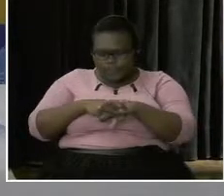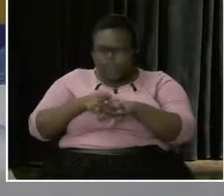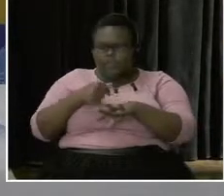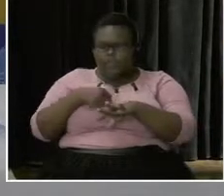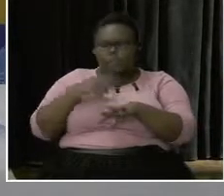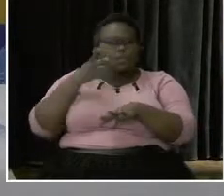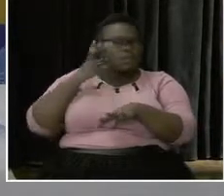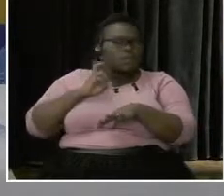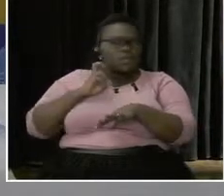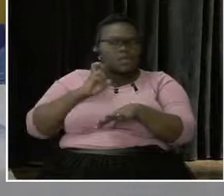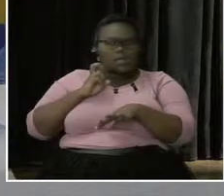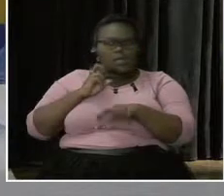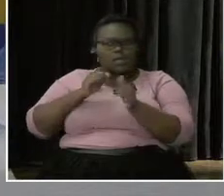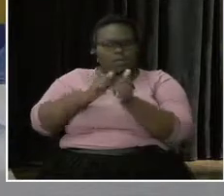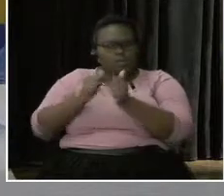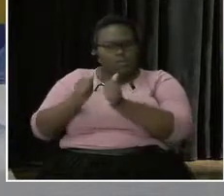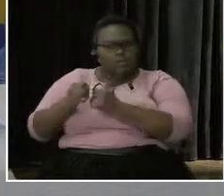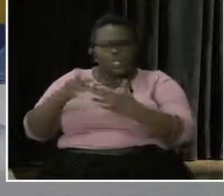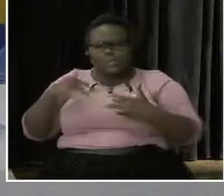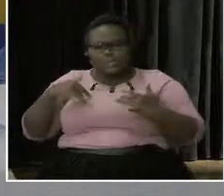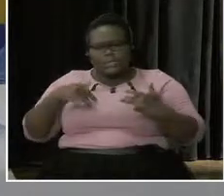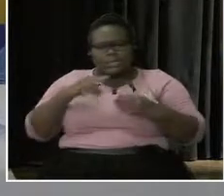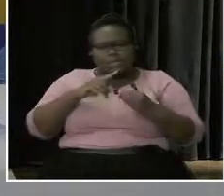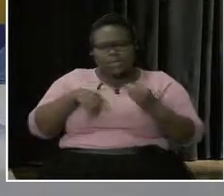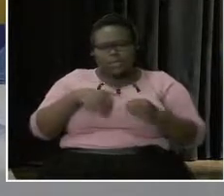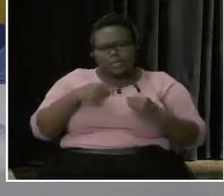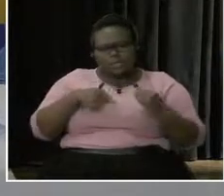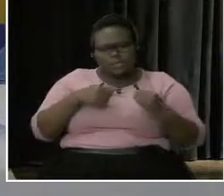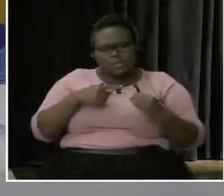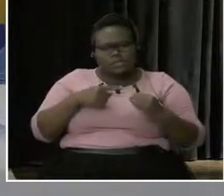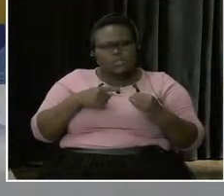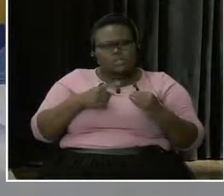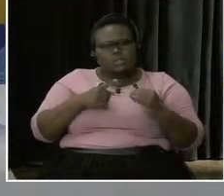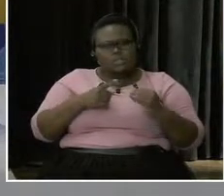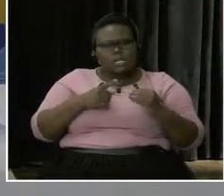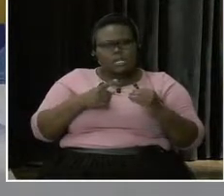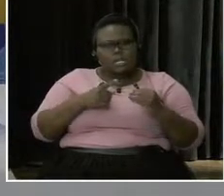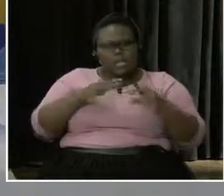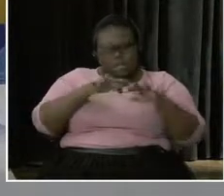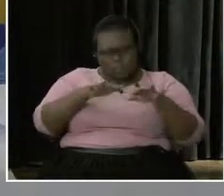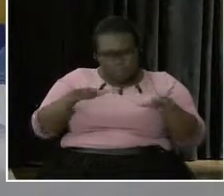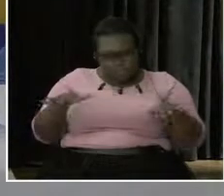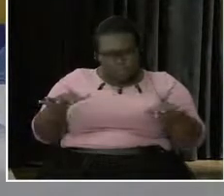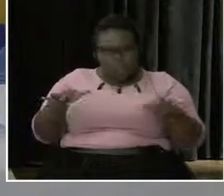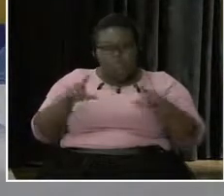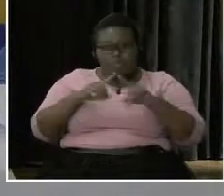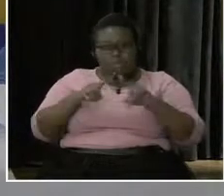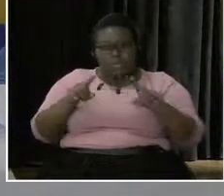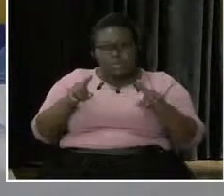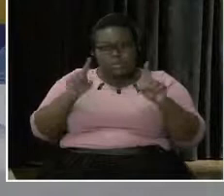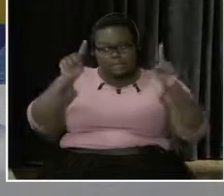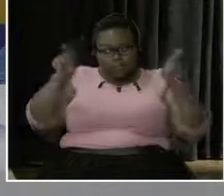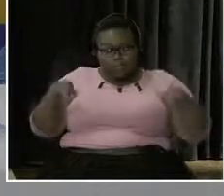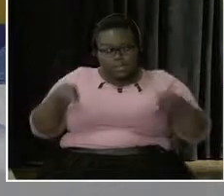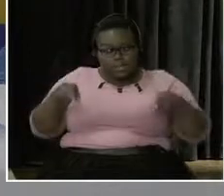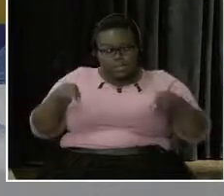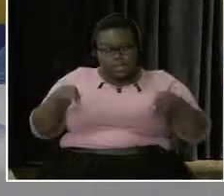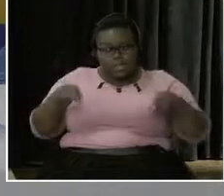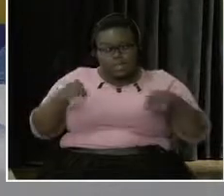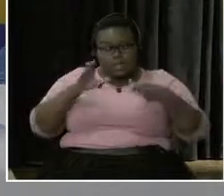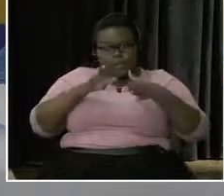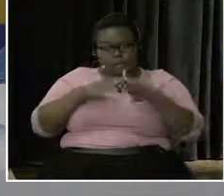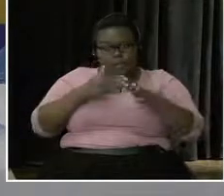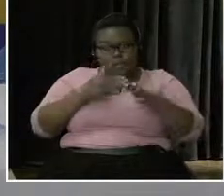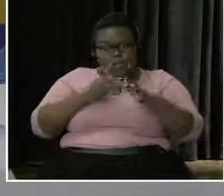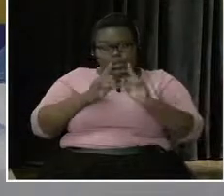hear my colleague is concerned about the citizen, but in brackets, because she's